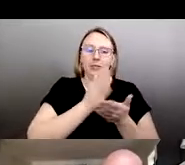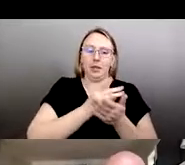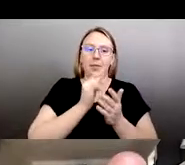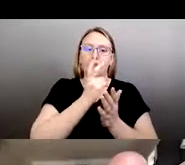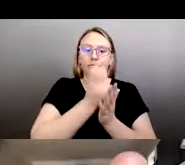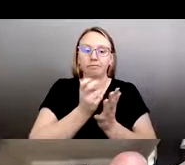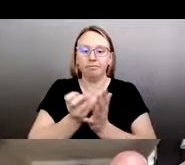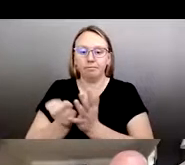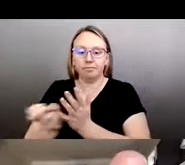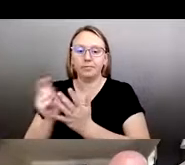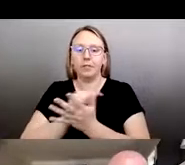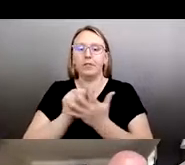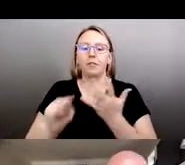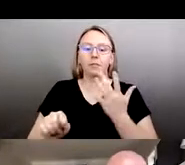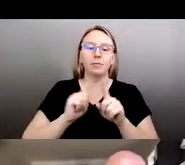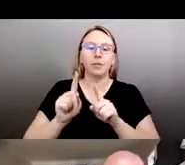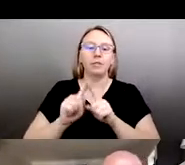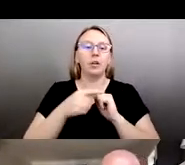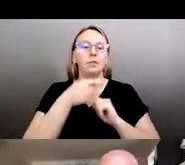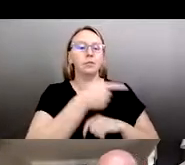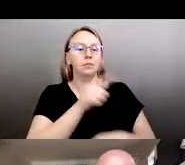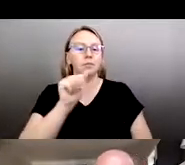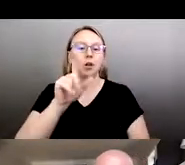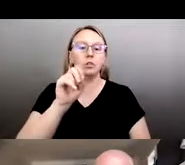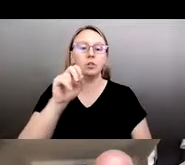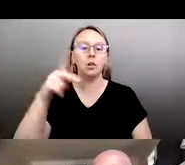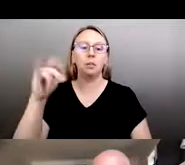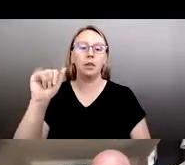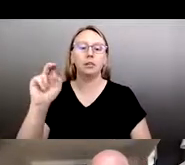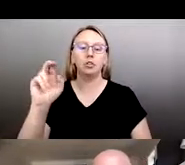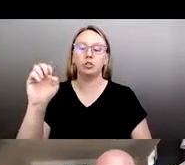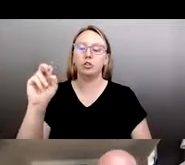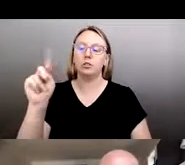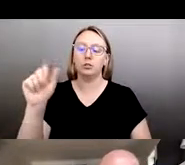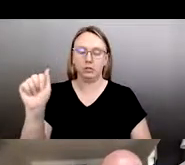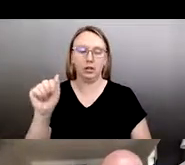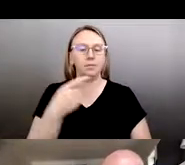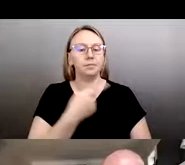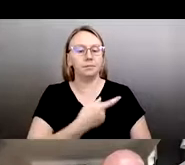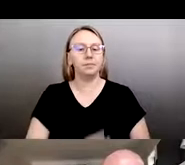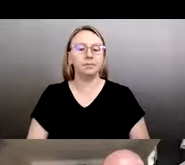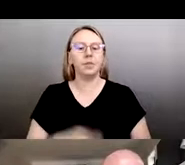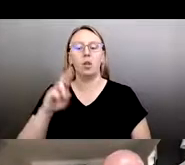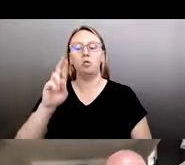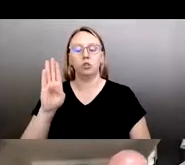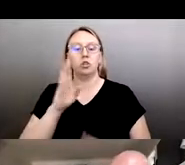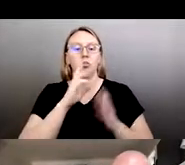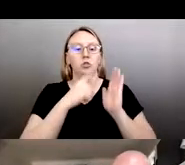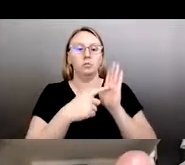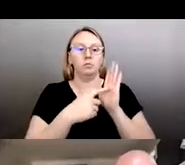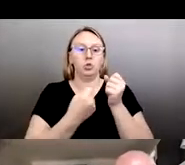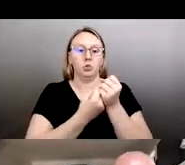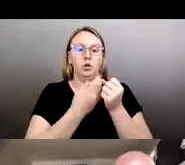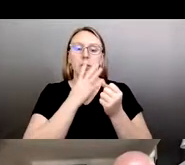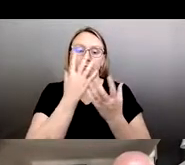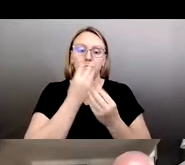on Aldo Piacenza, who Roger really supported in a very important way. But Piacenza covered his home in